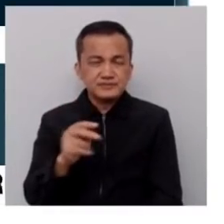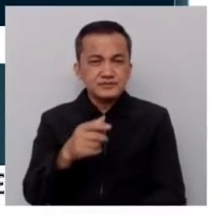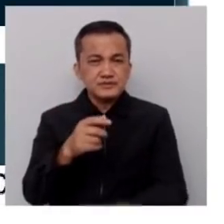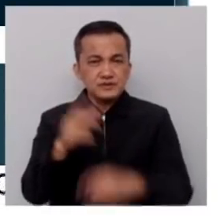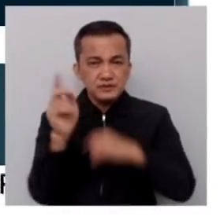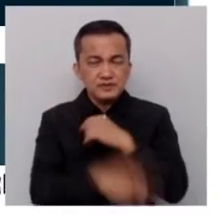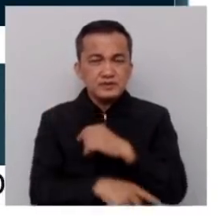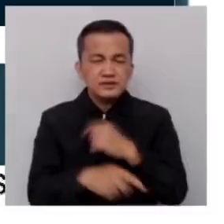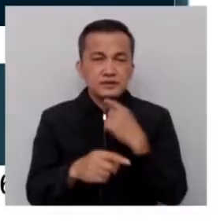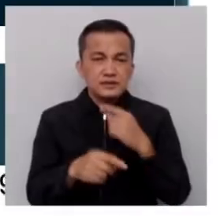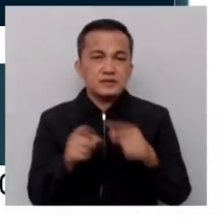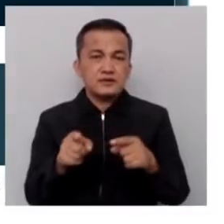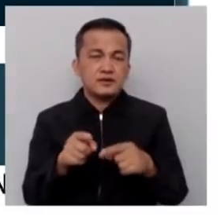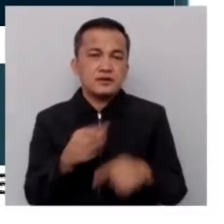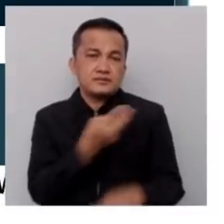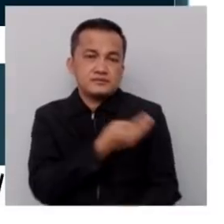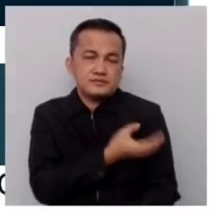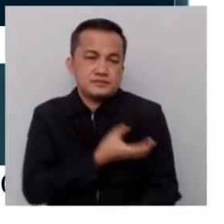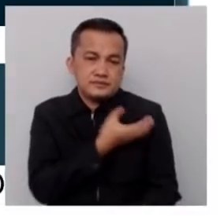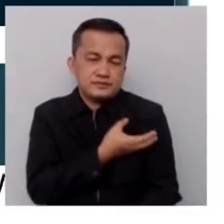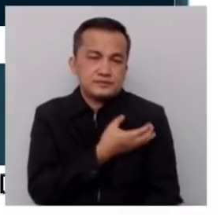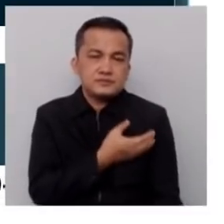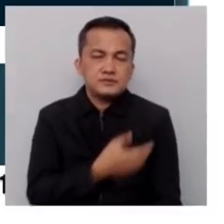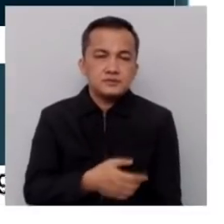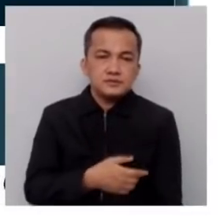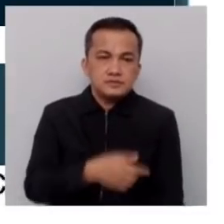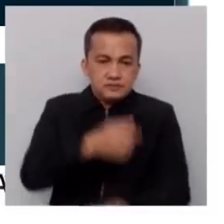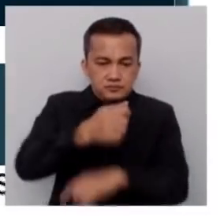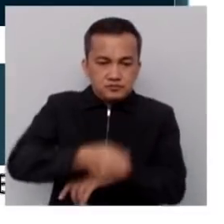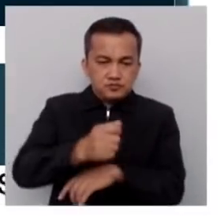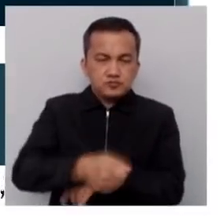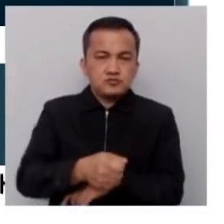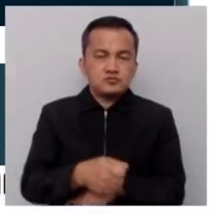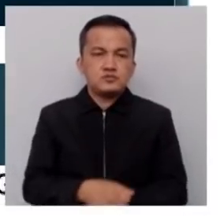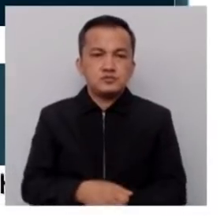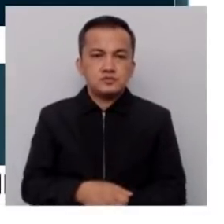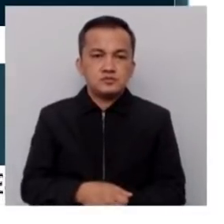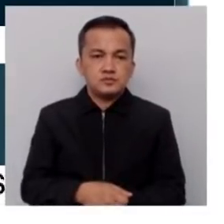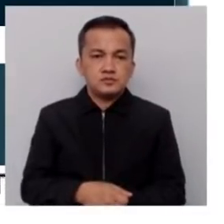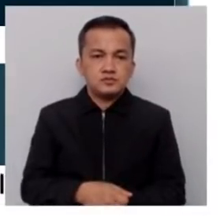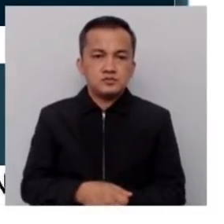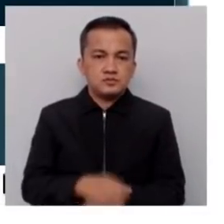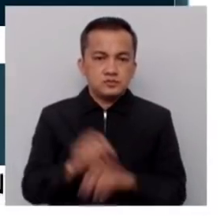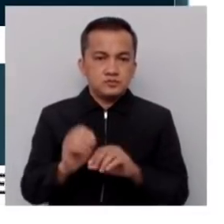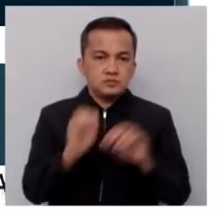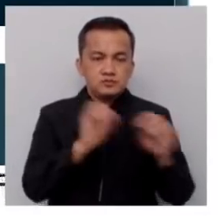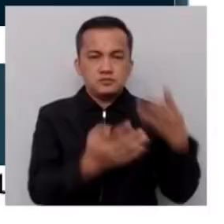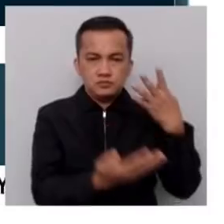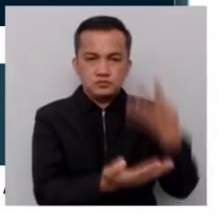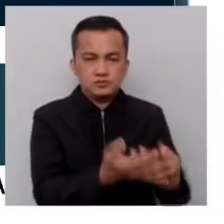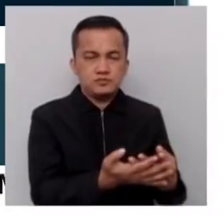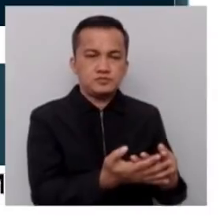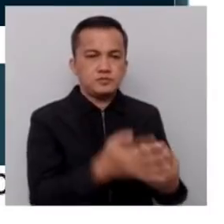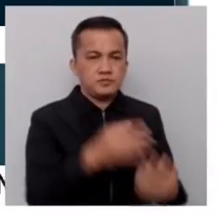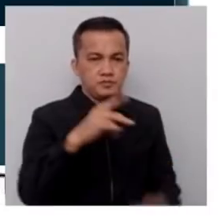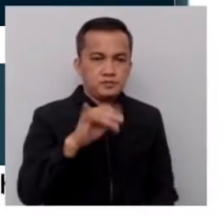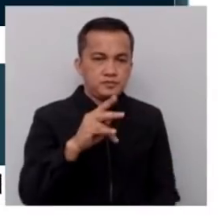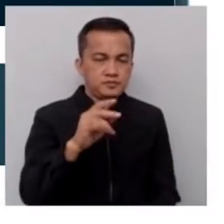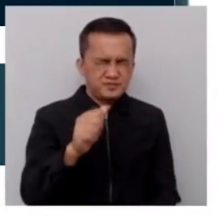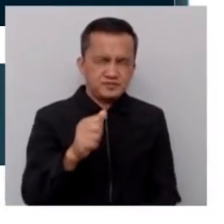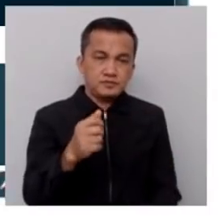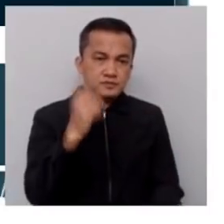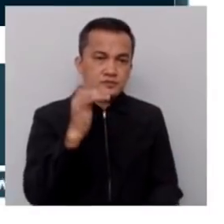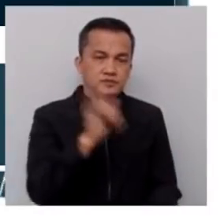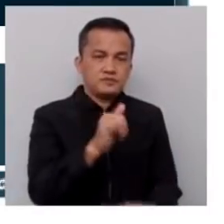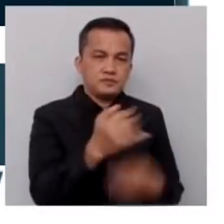involving moral turpitude and has been sentenced to reclusion, to suffer the penalty of reclusion perpetua. So what else